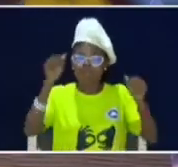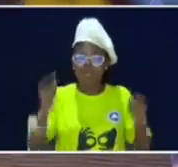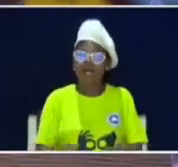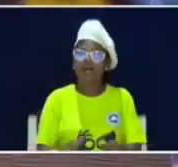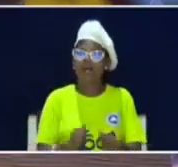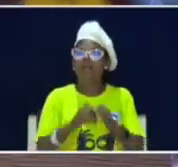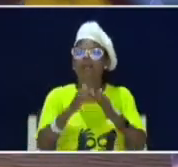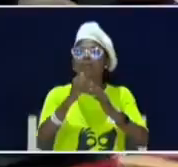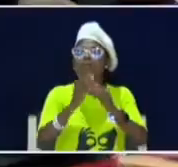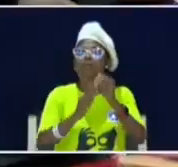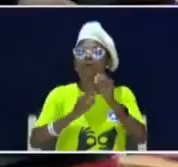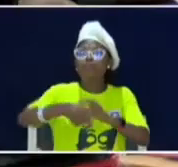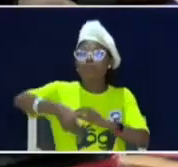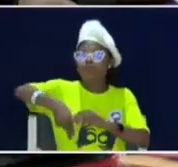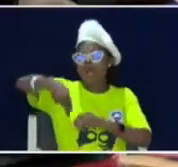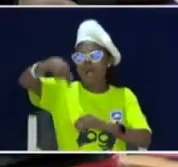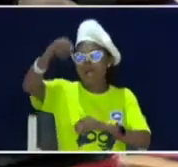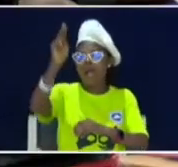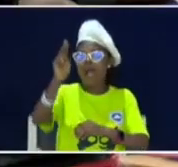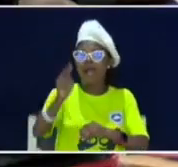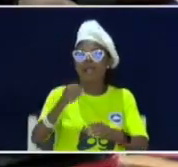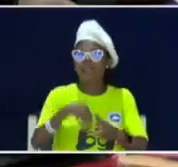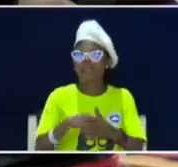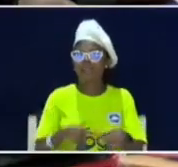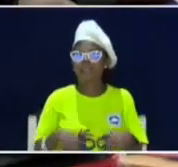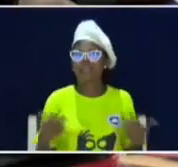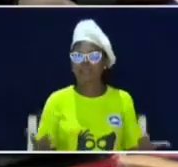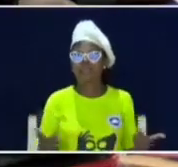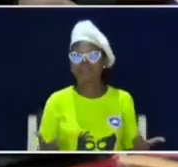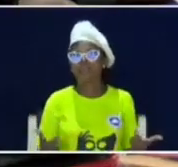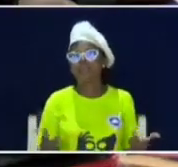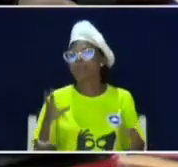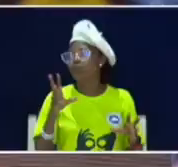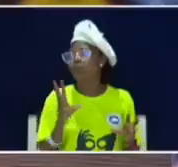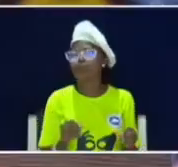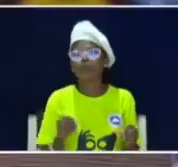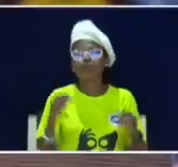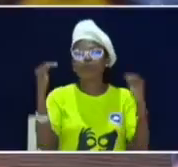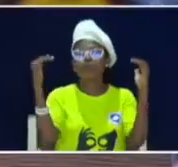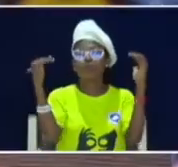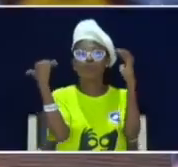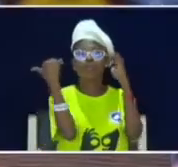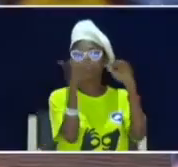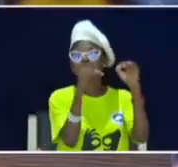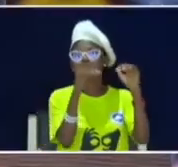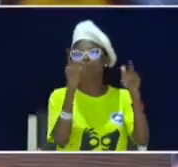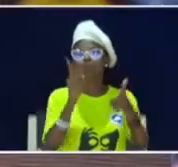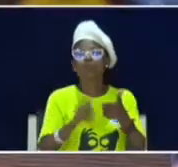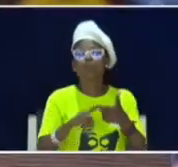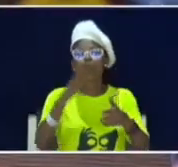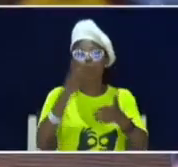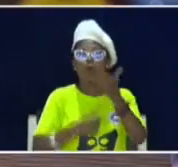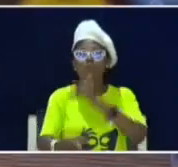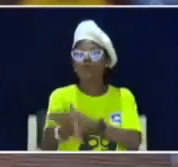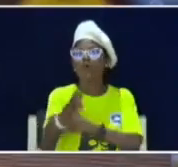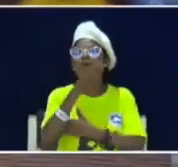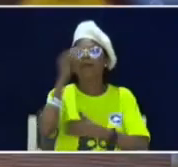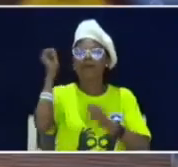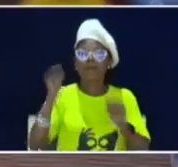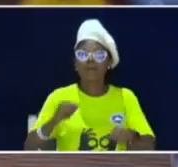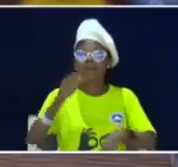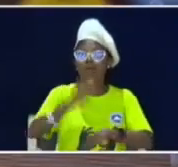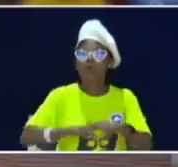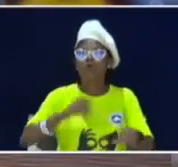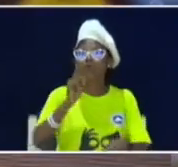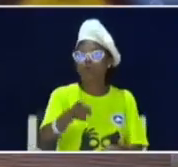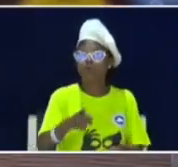destiny. There is no limit to how far God can take you. You can call so wide and so far, only if you